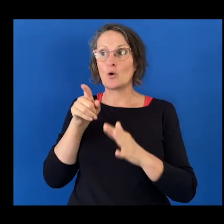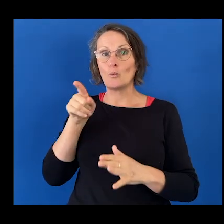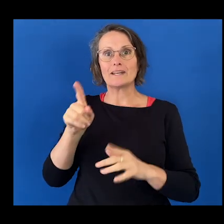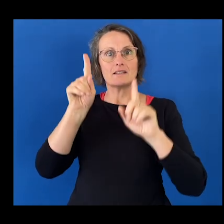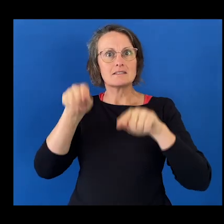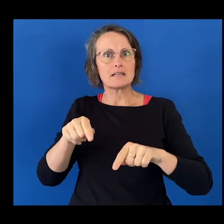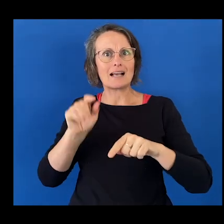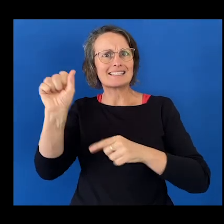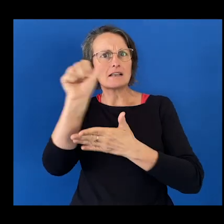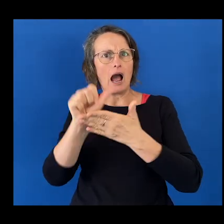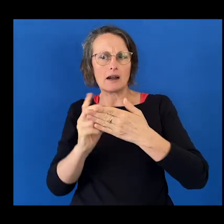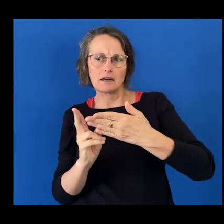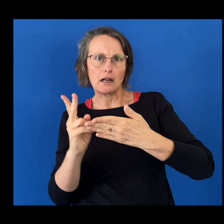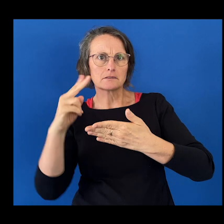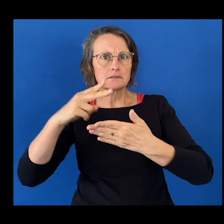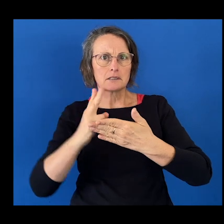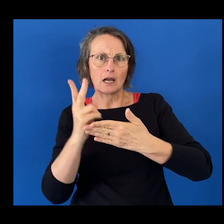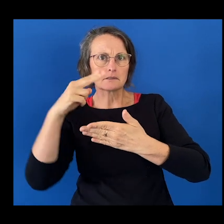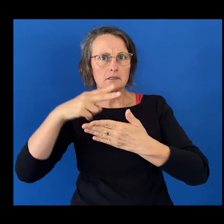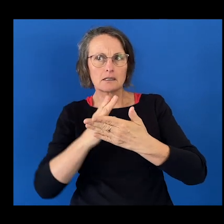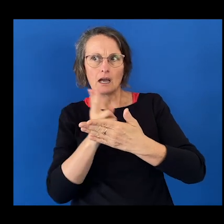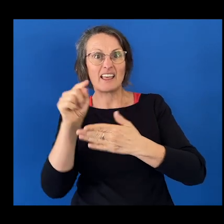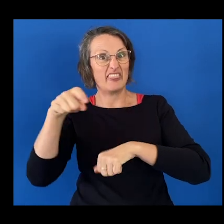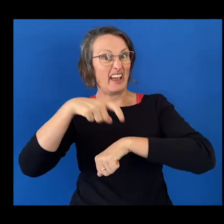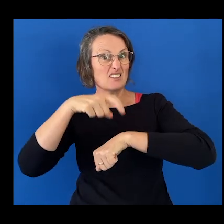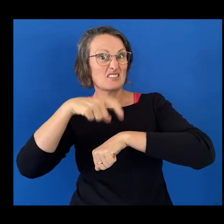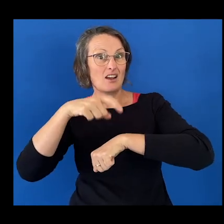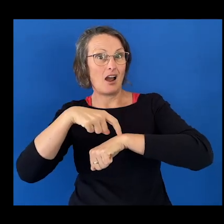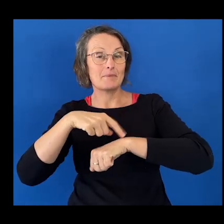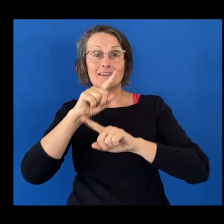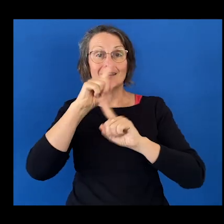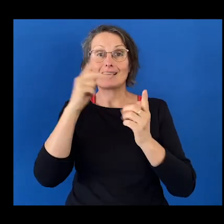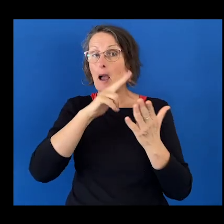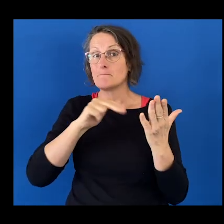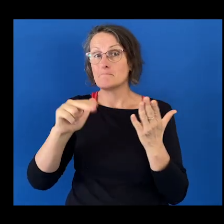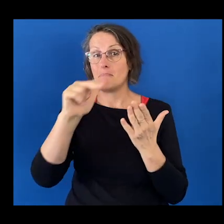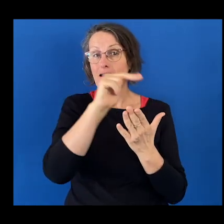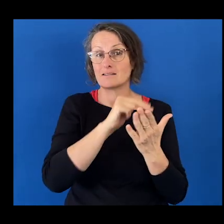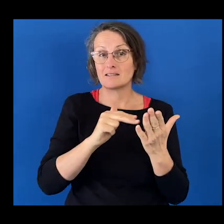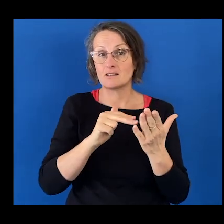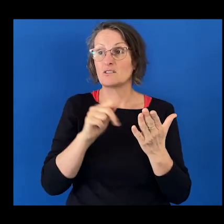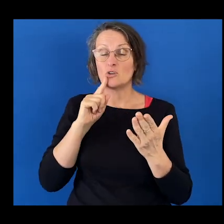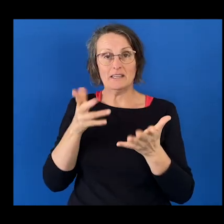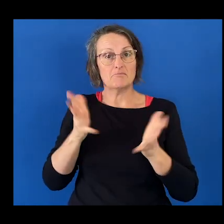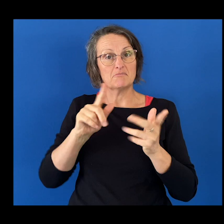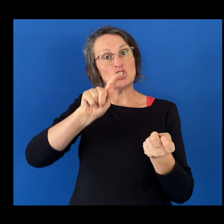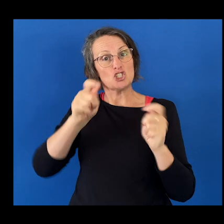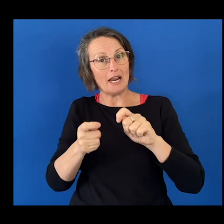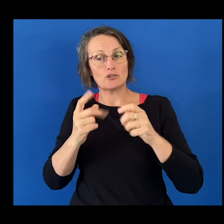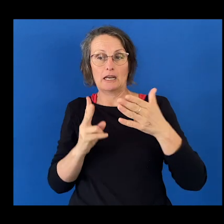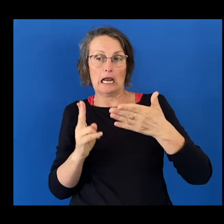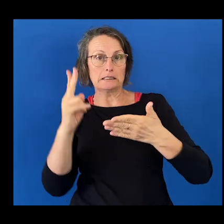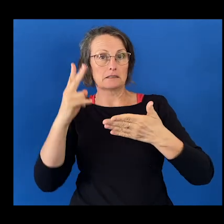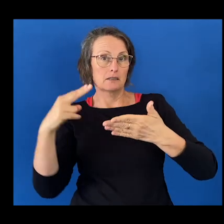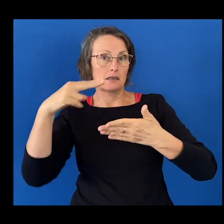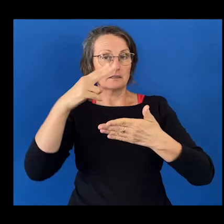to use the cutout technique, by which time he's largely unable to paint and he uses the cutout technique. And